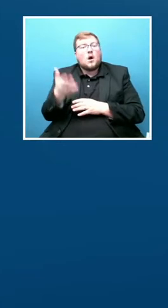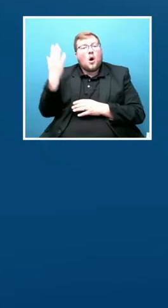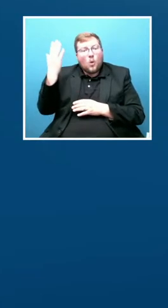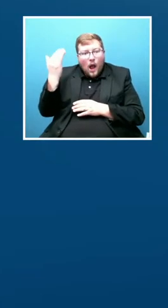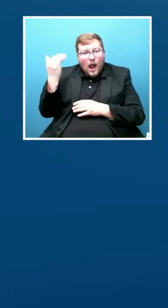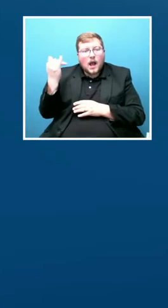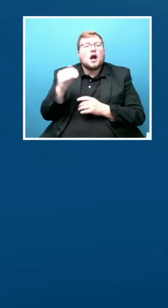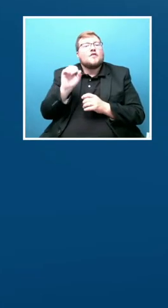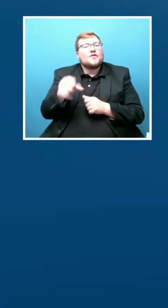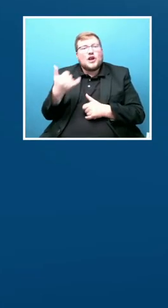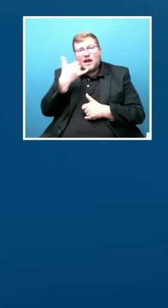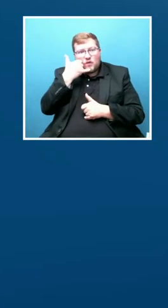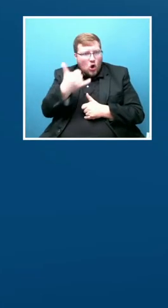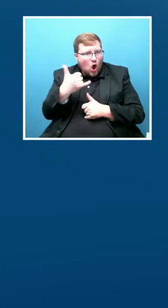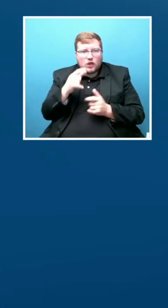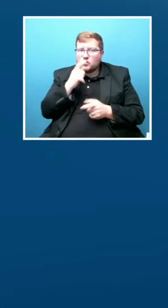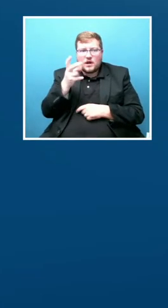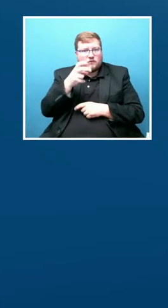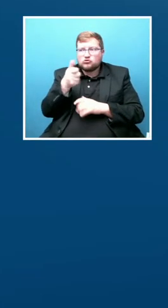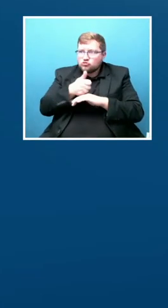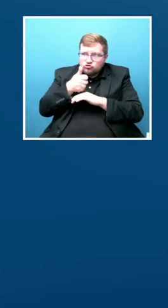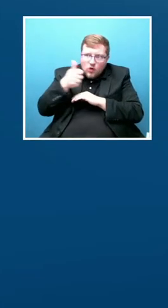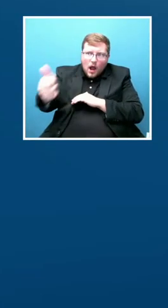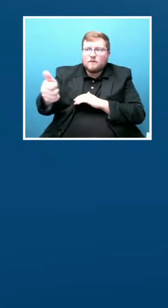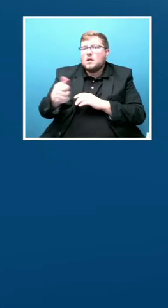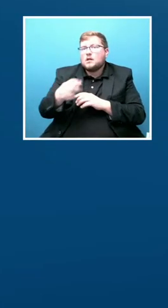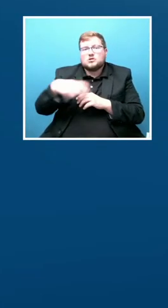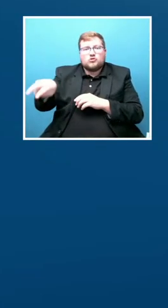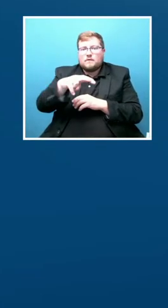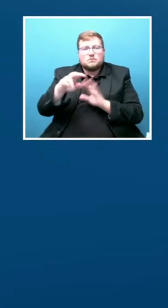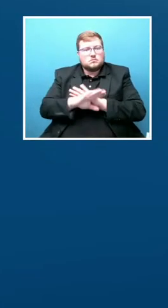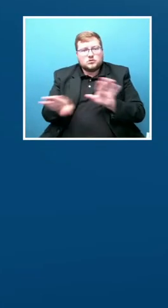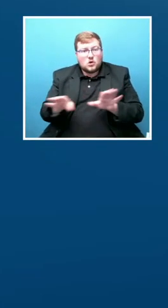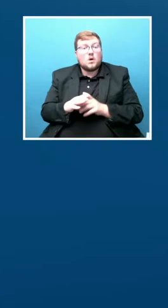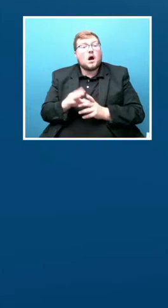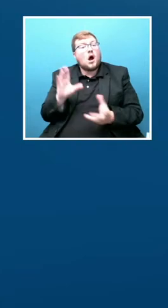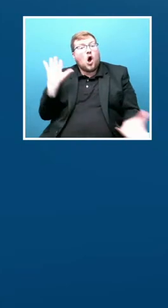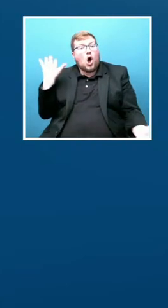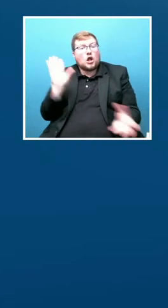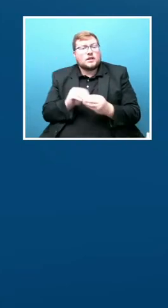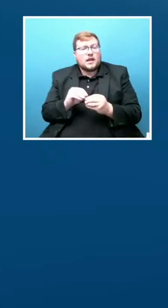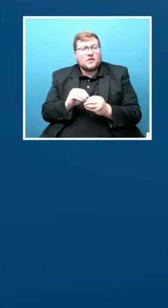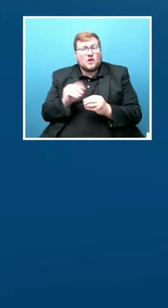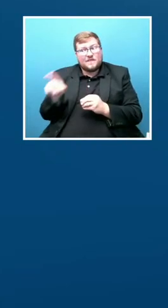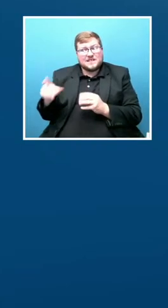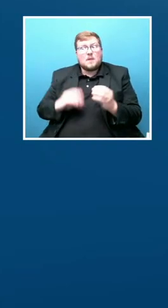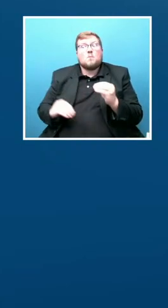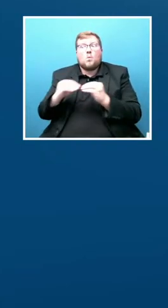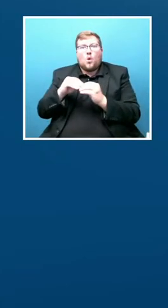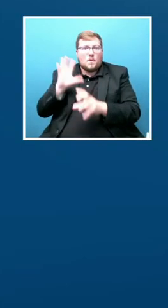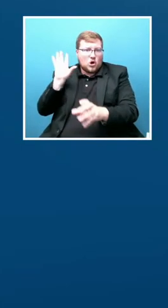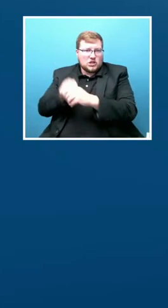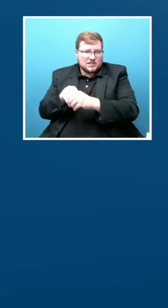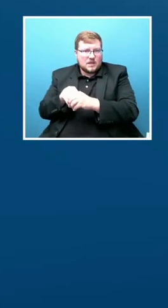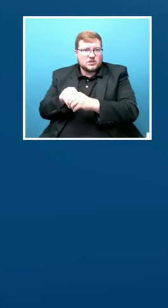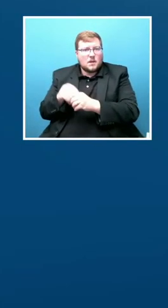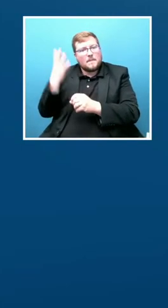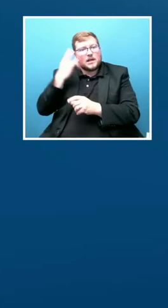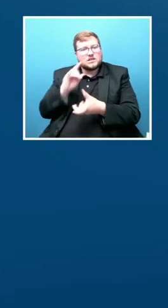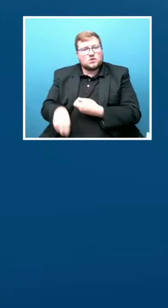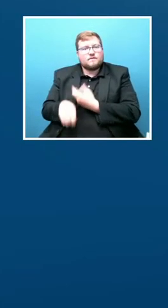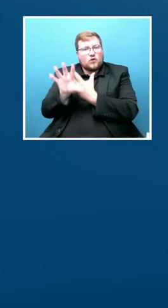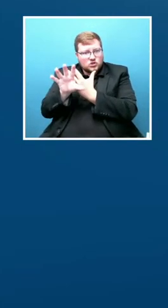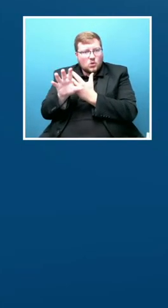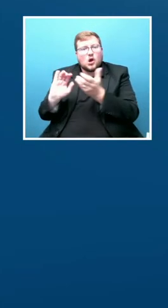on the call. They didn't have to travel. So it was probably participated in more so by being virtual than if